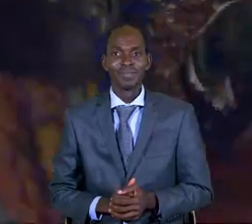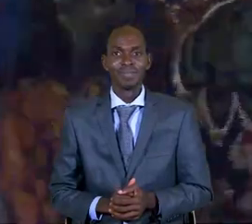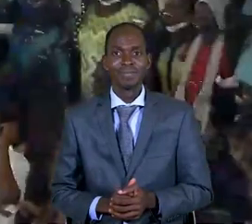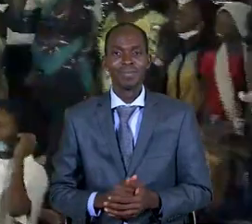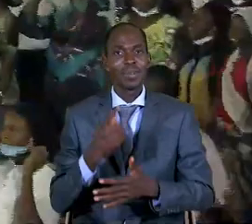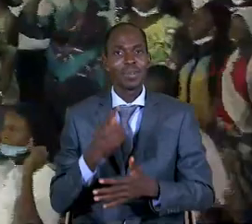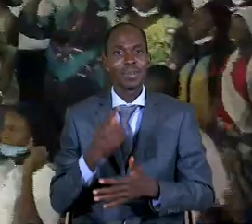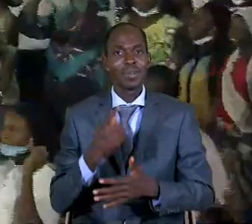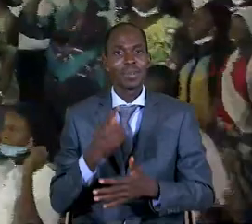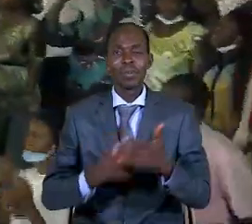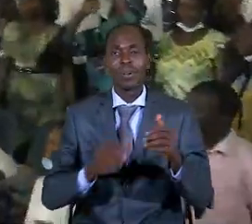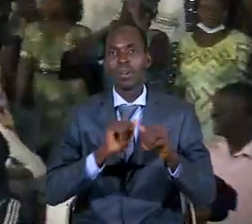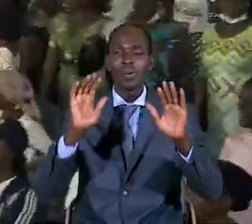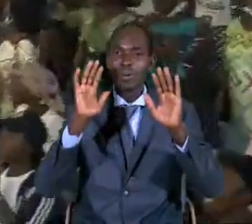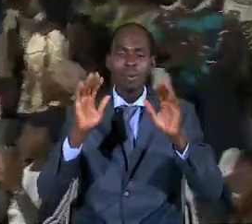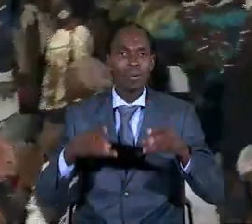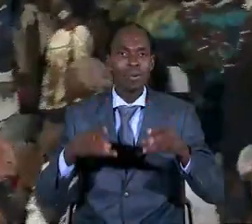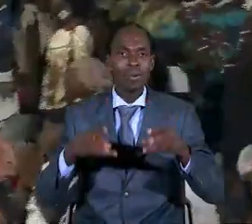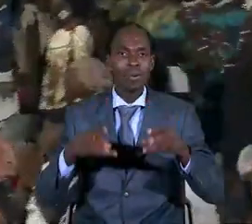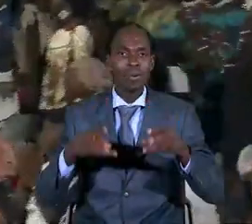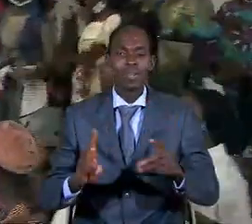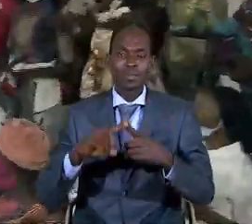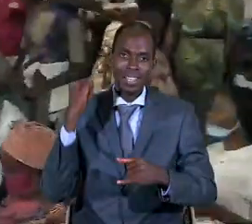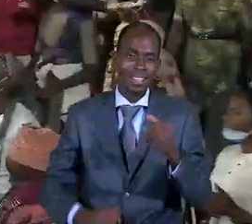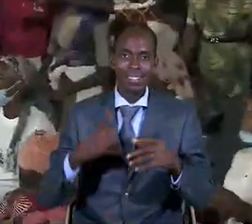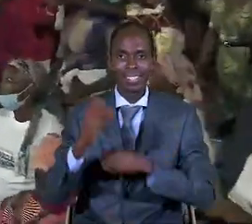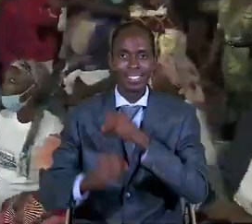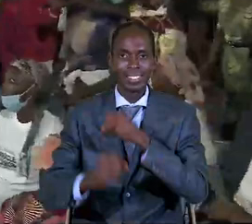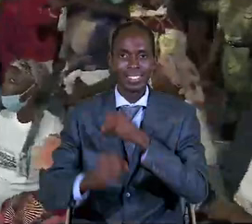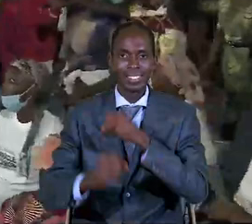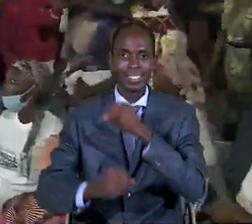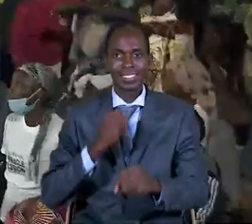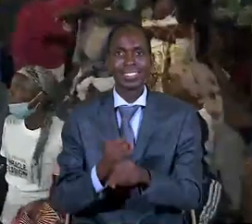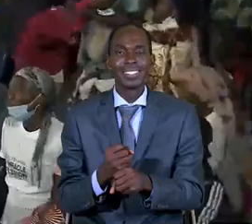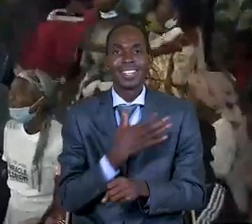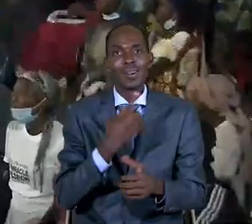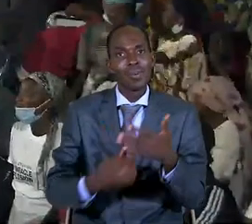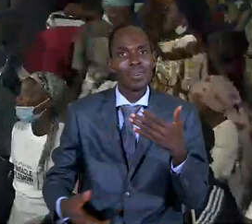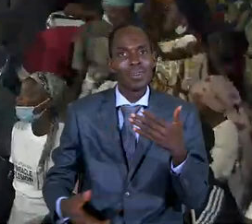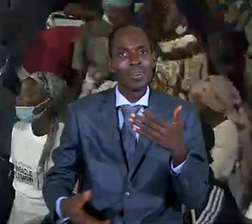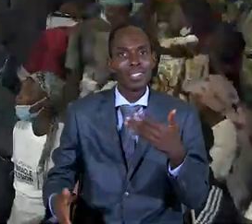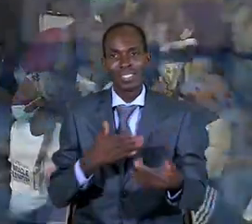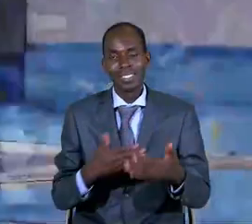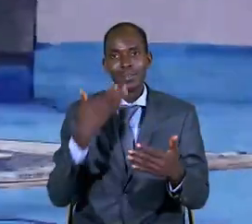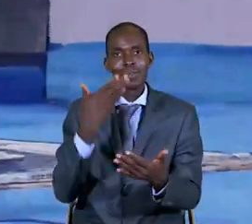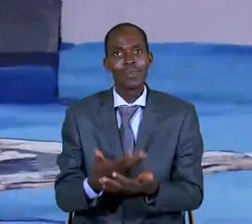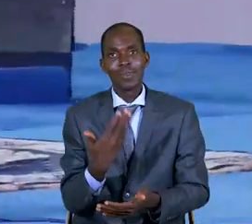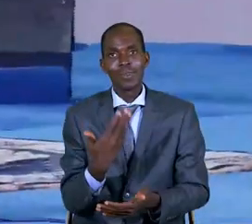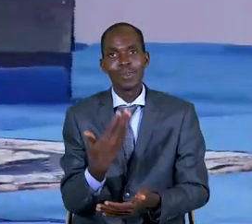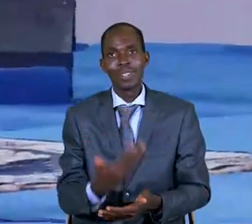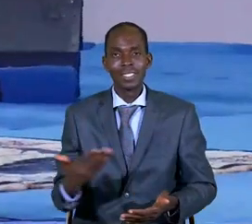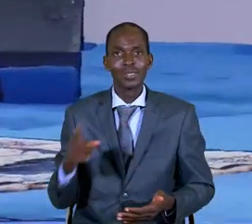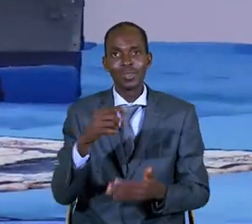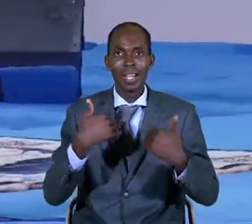What a wonderful way to end the year. And whatever good thing you have